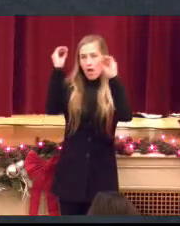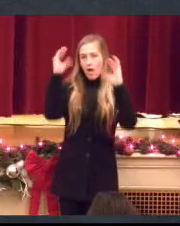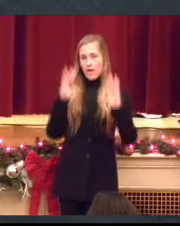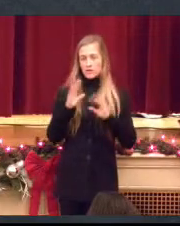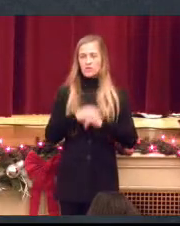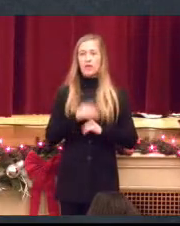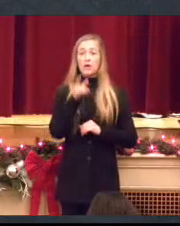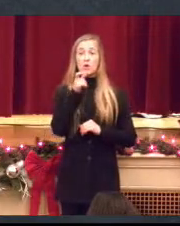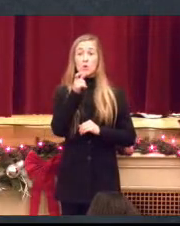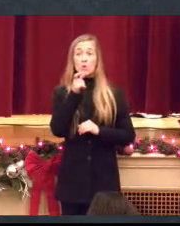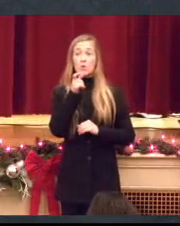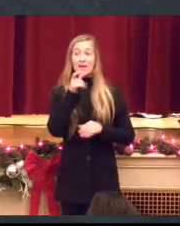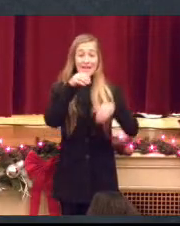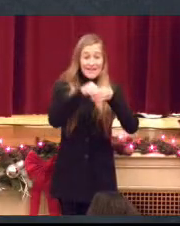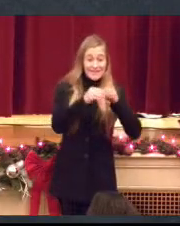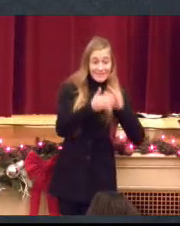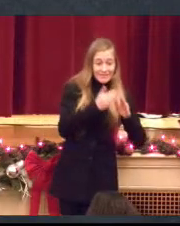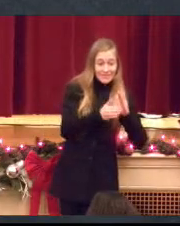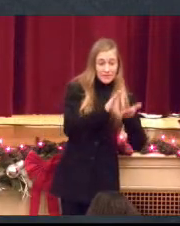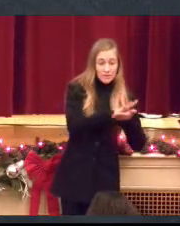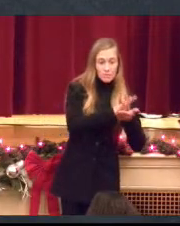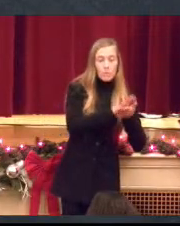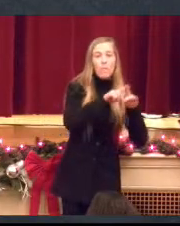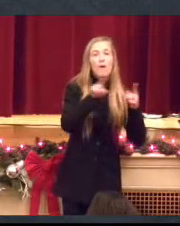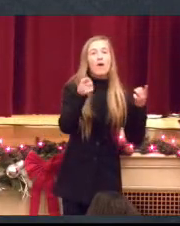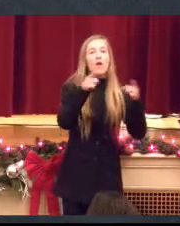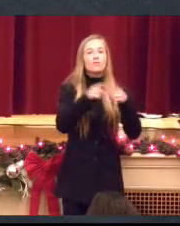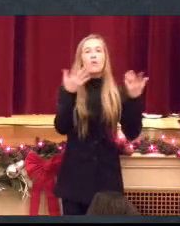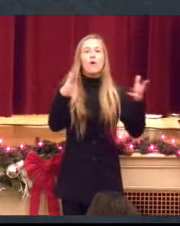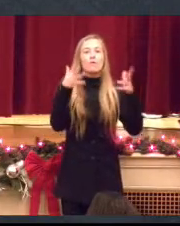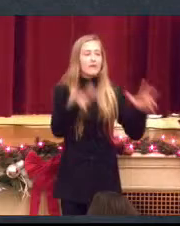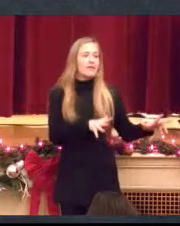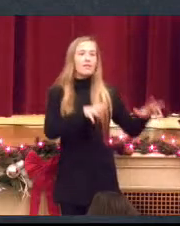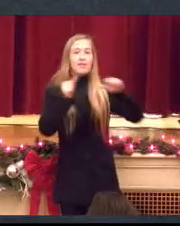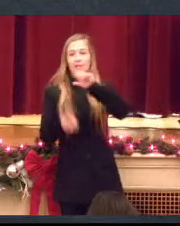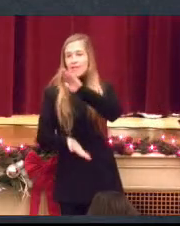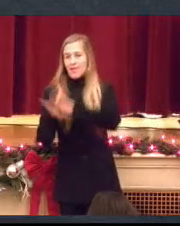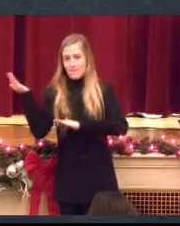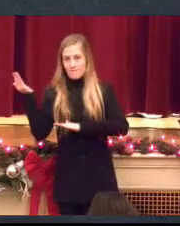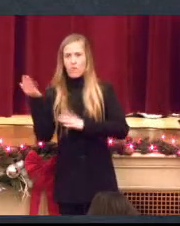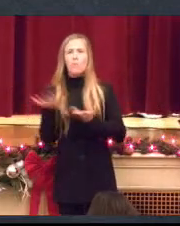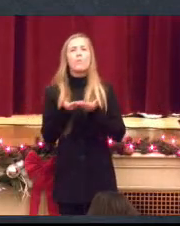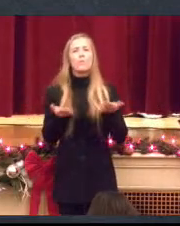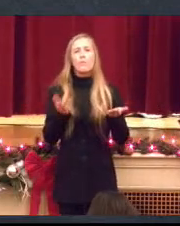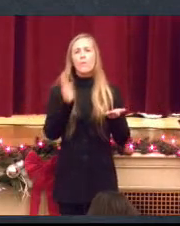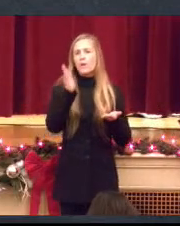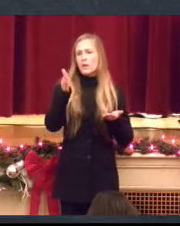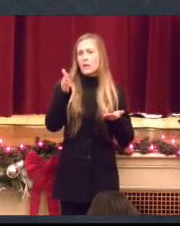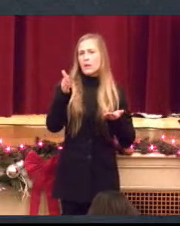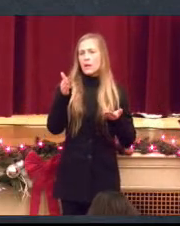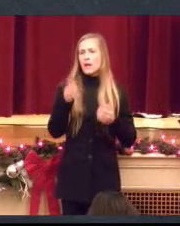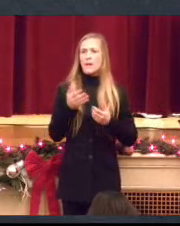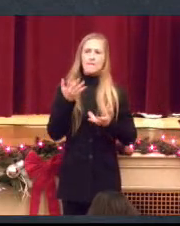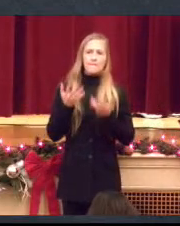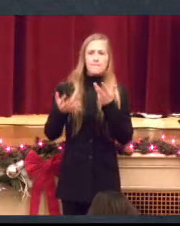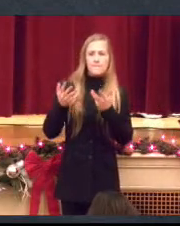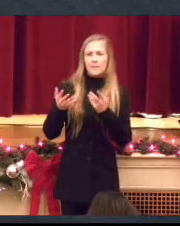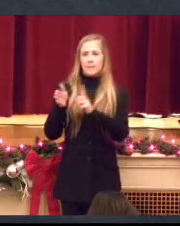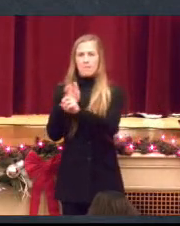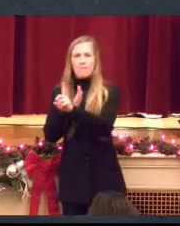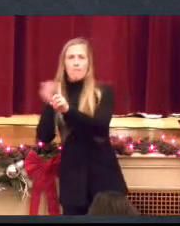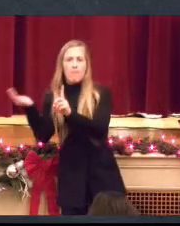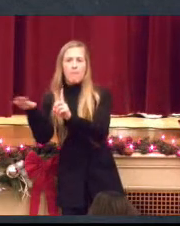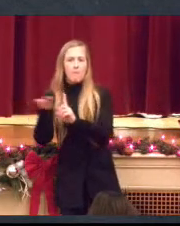who are in city schools, but also who may have left city schools, what are those things that would have made it so that you